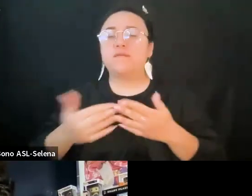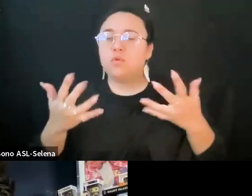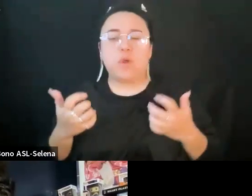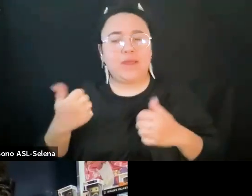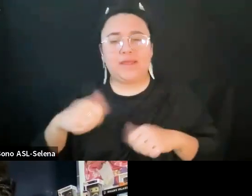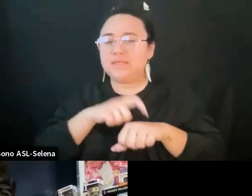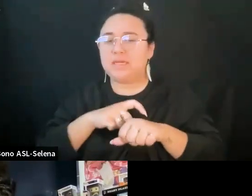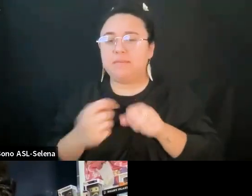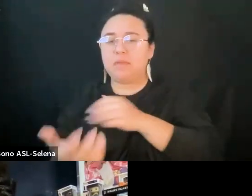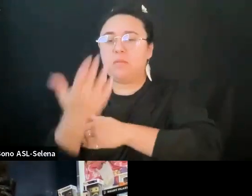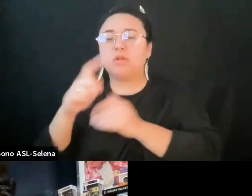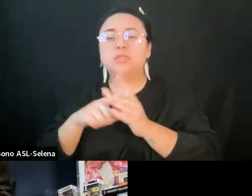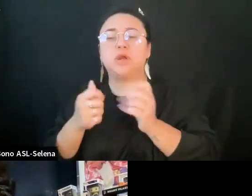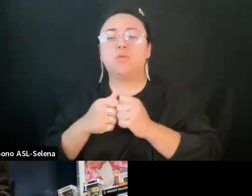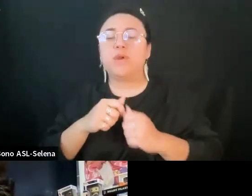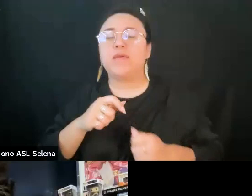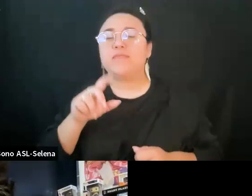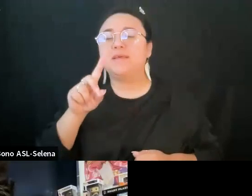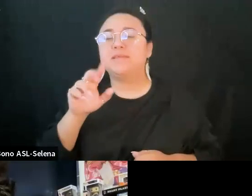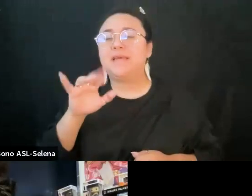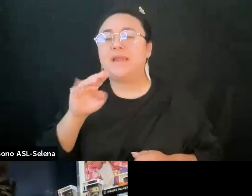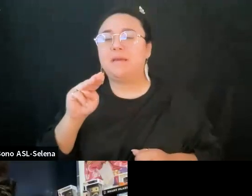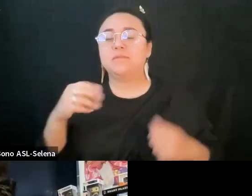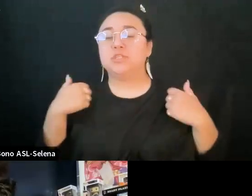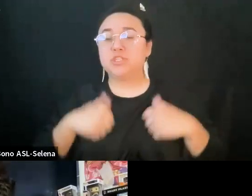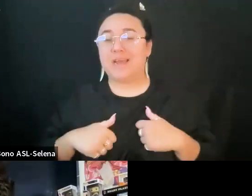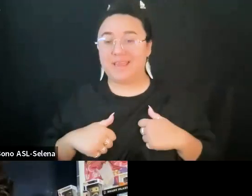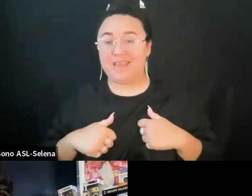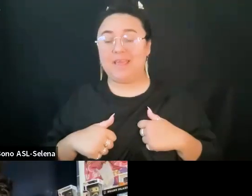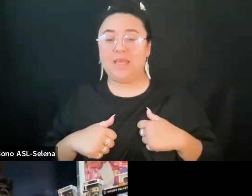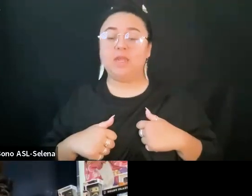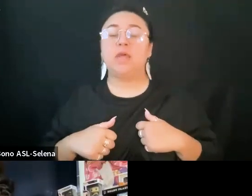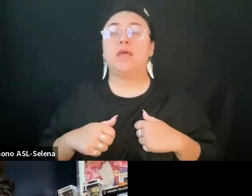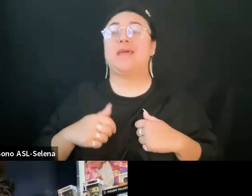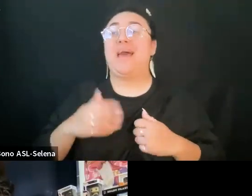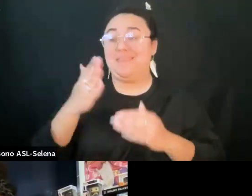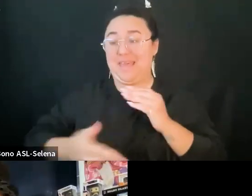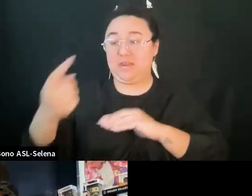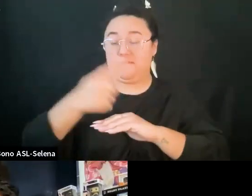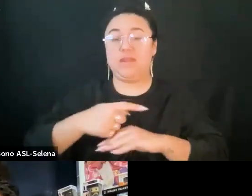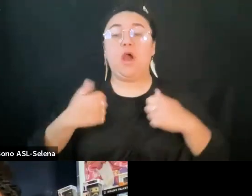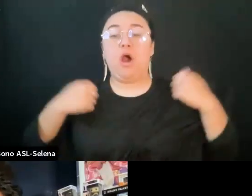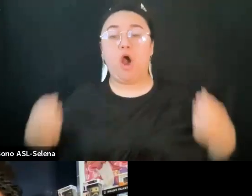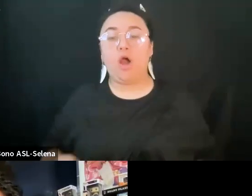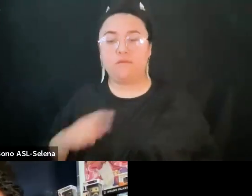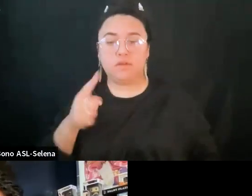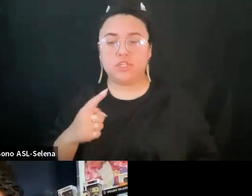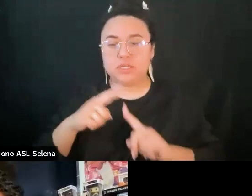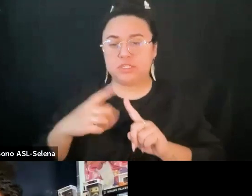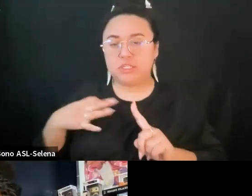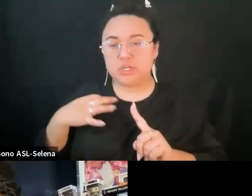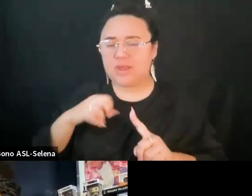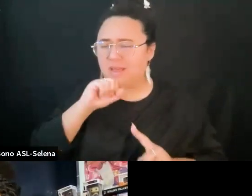in the morning you start with a denim jacket, and by the end of the day you're in a t-shirt, which I love. Love it. Love it. Well, be sure, friends, to check out